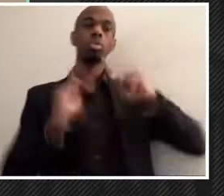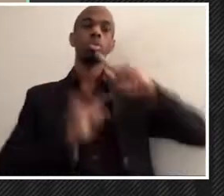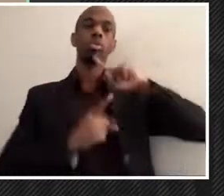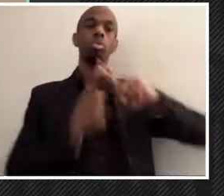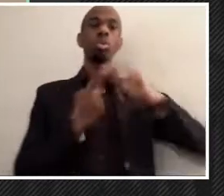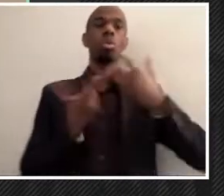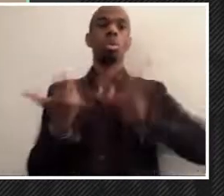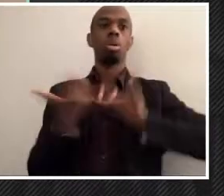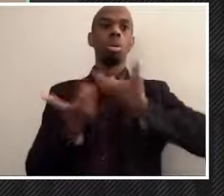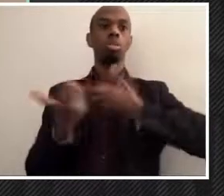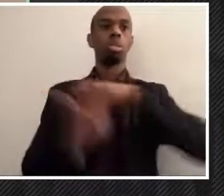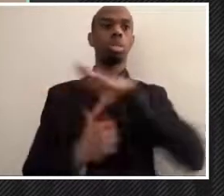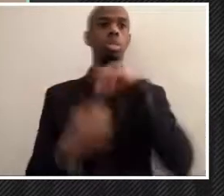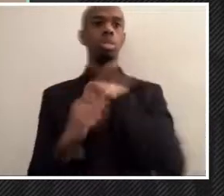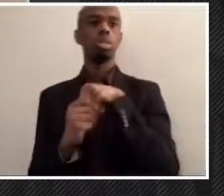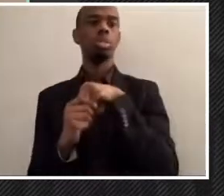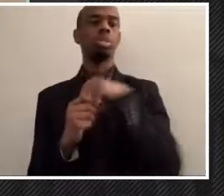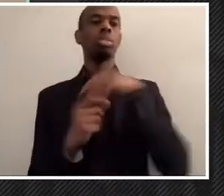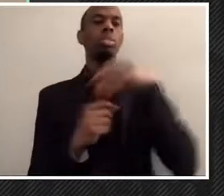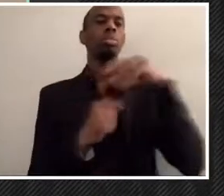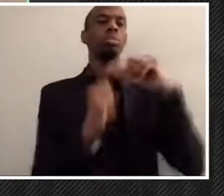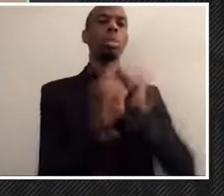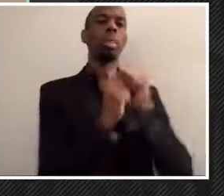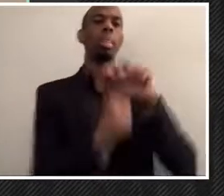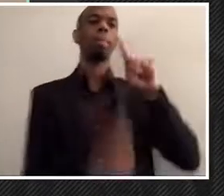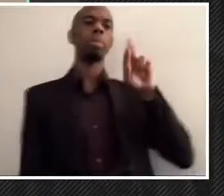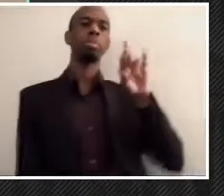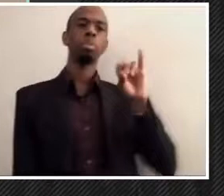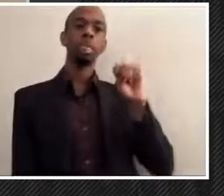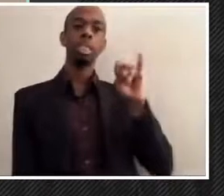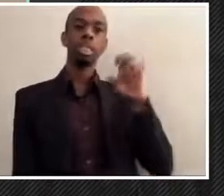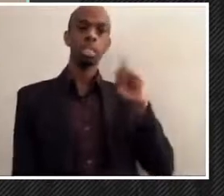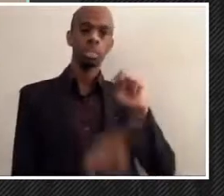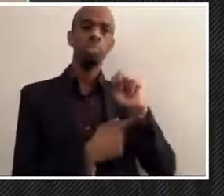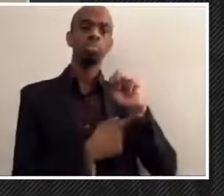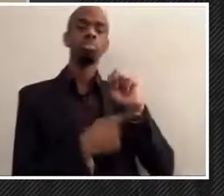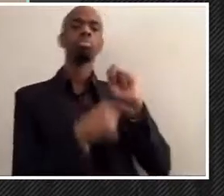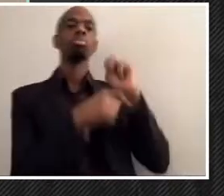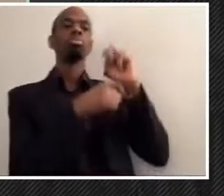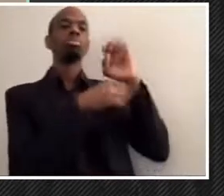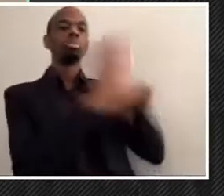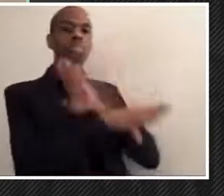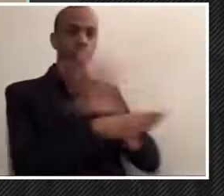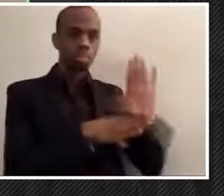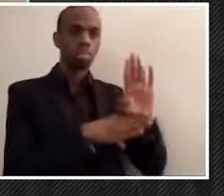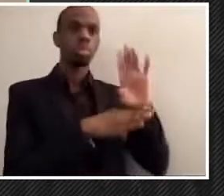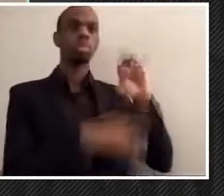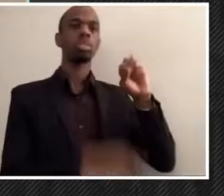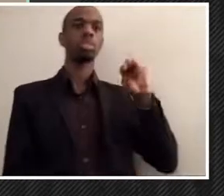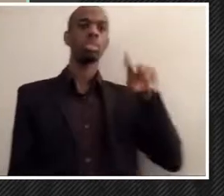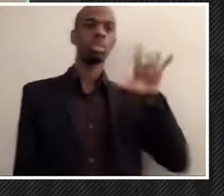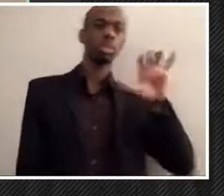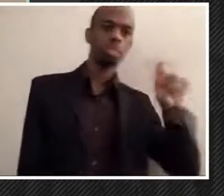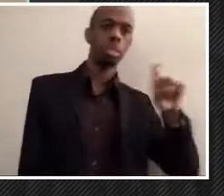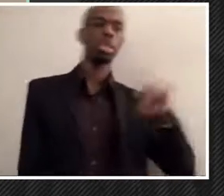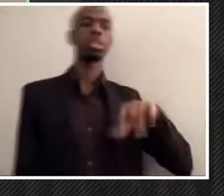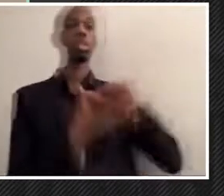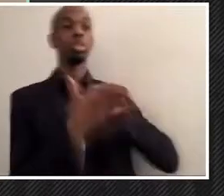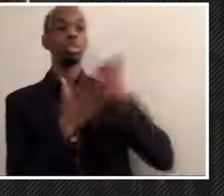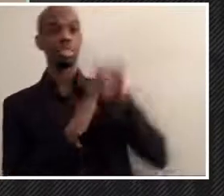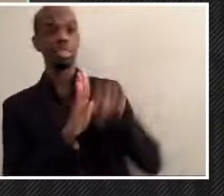the and when we talk about the prison industrial complex, we often talk about in New York State, downstate Black people being criminalized